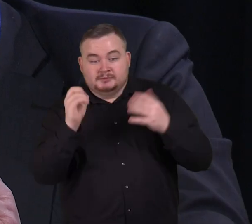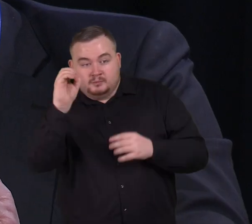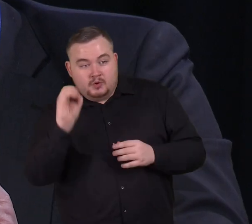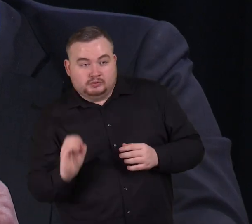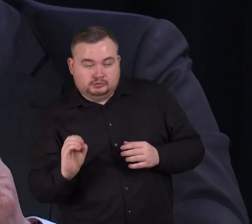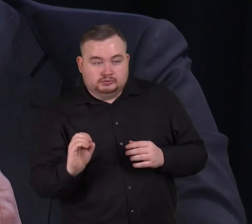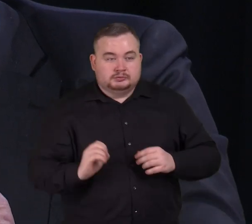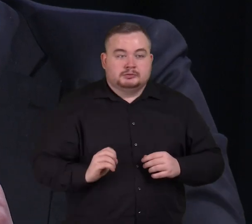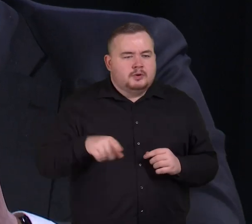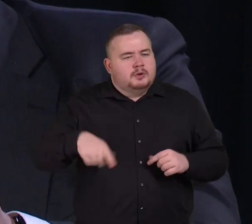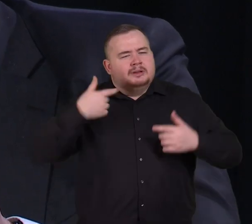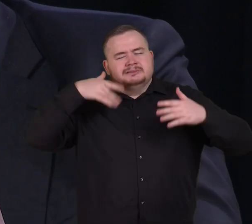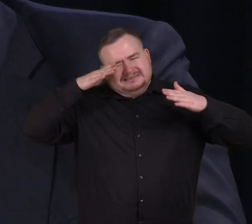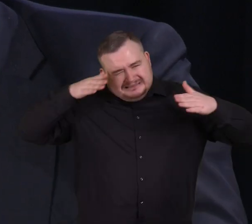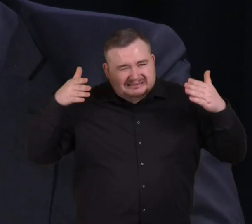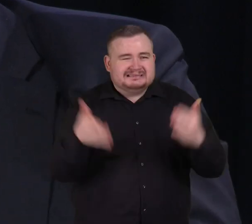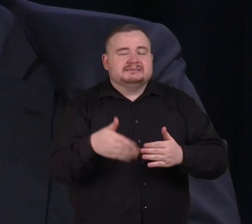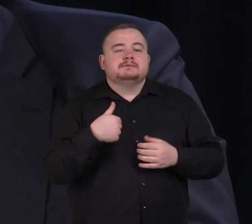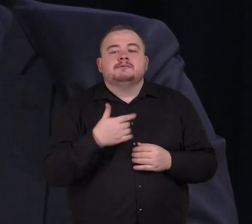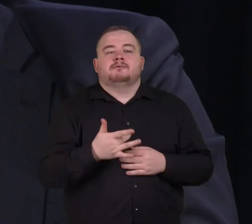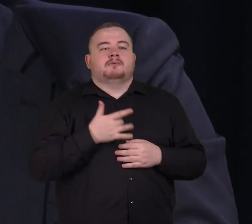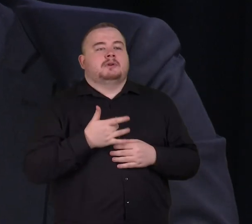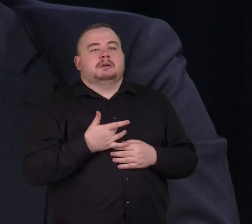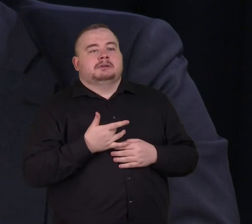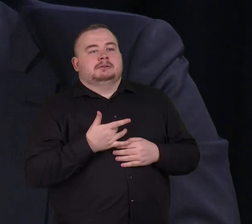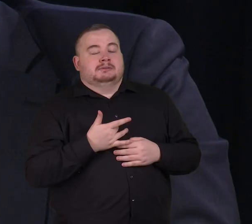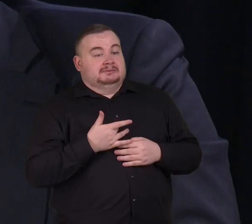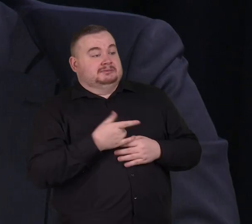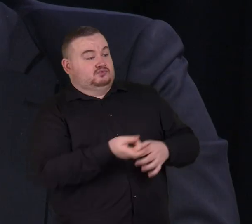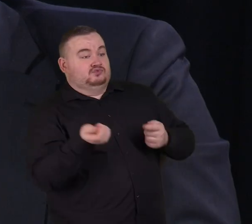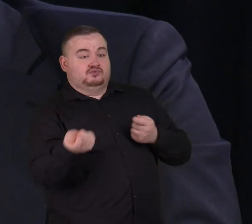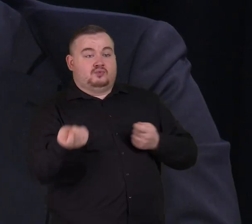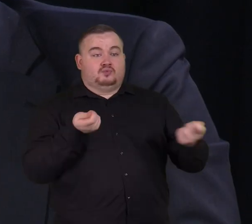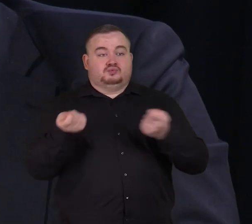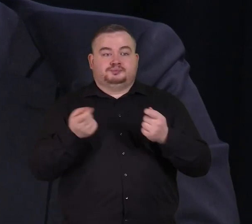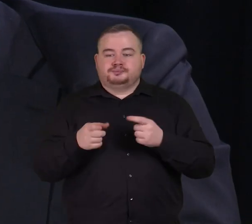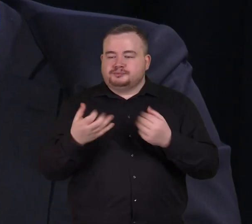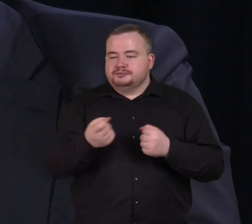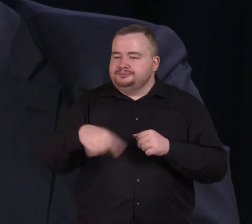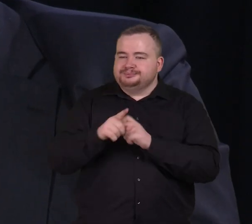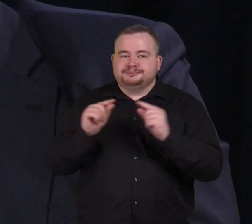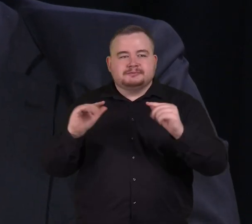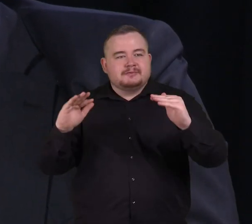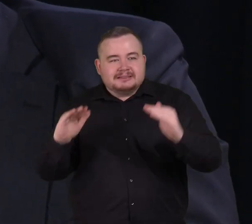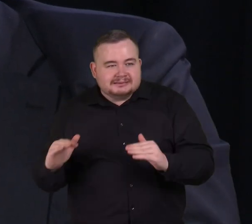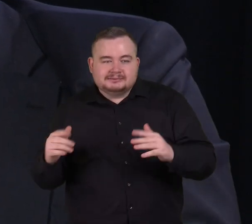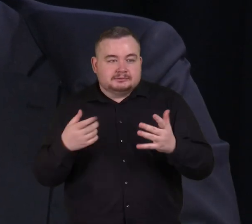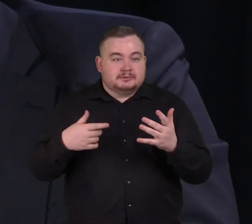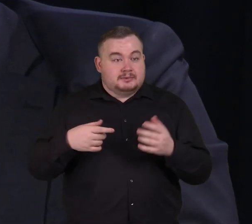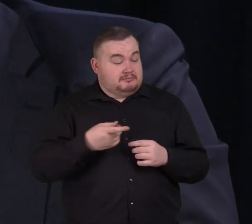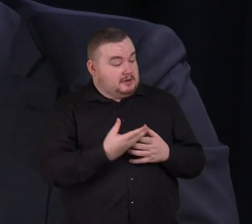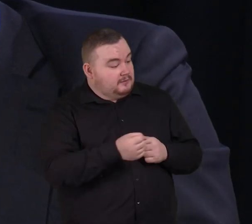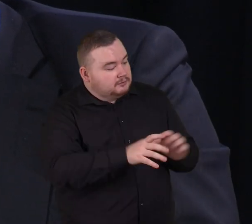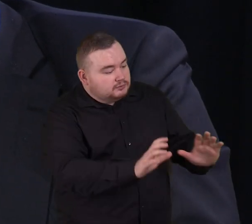administration level, cities, communes, they often face challenges. They are